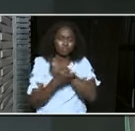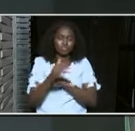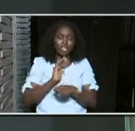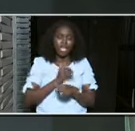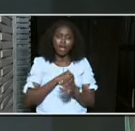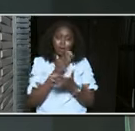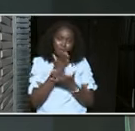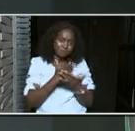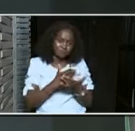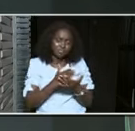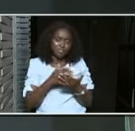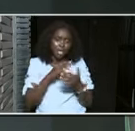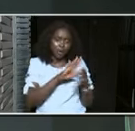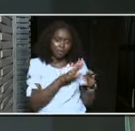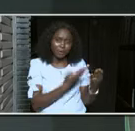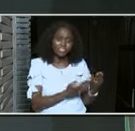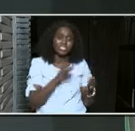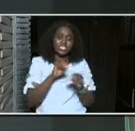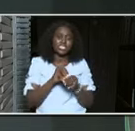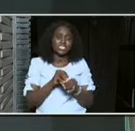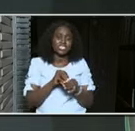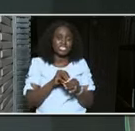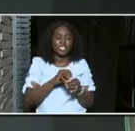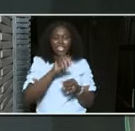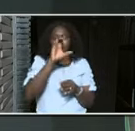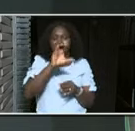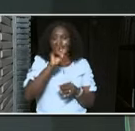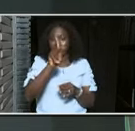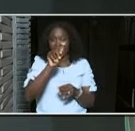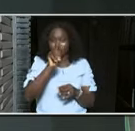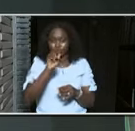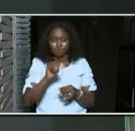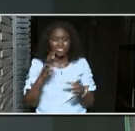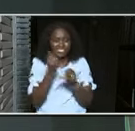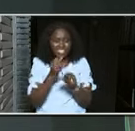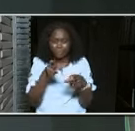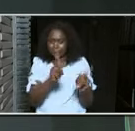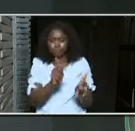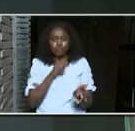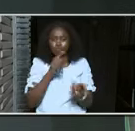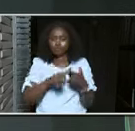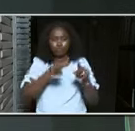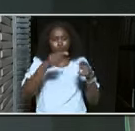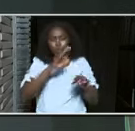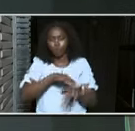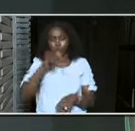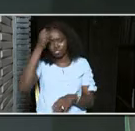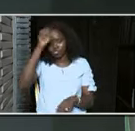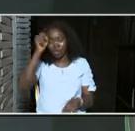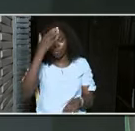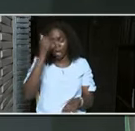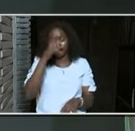taking permission not to go on strike because they believe that all what